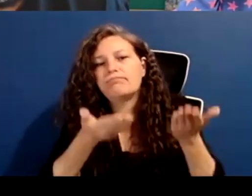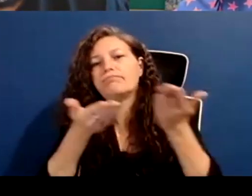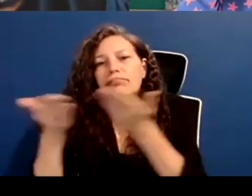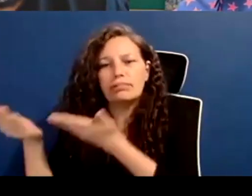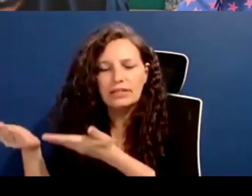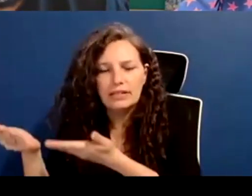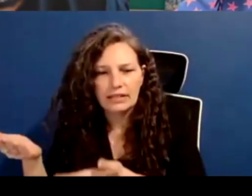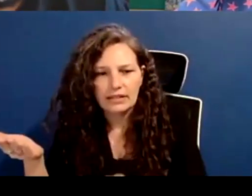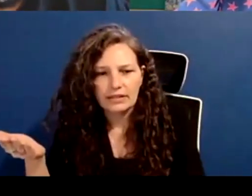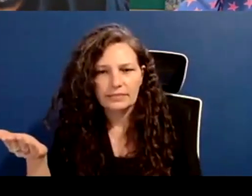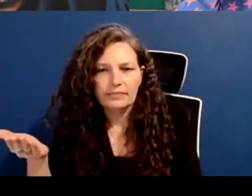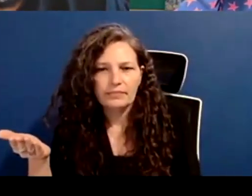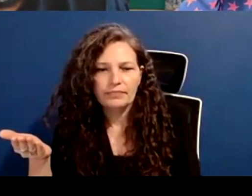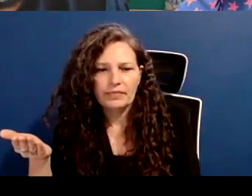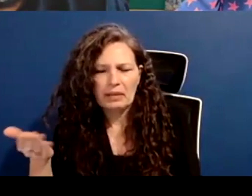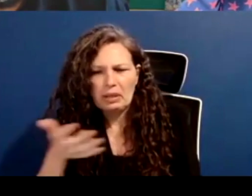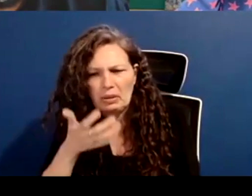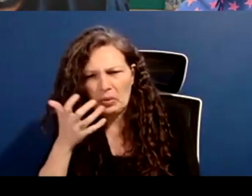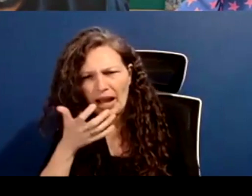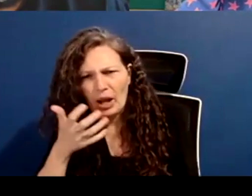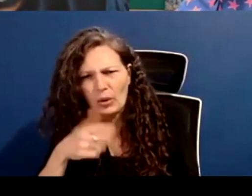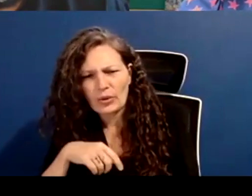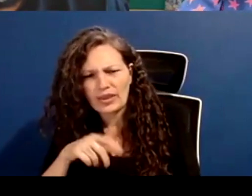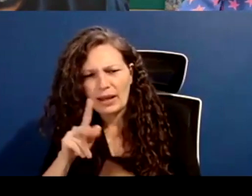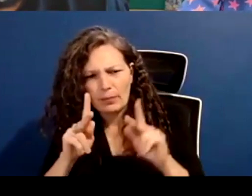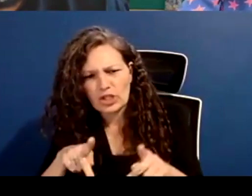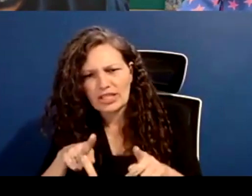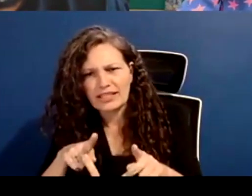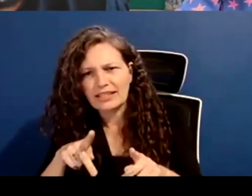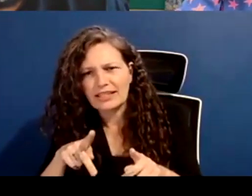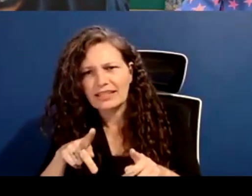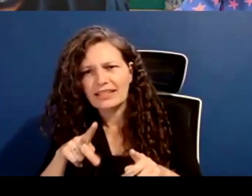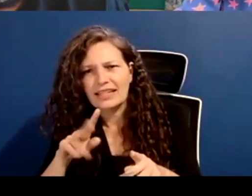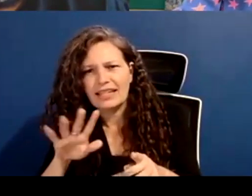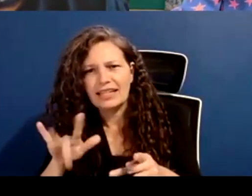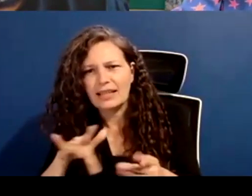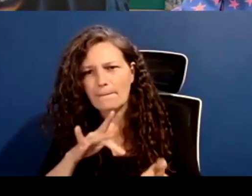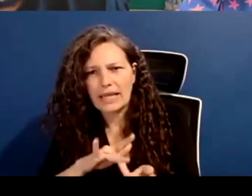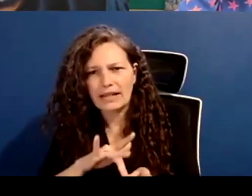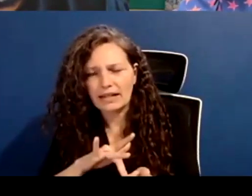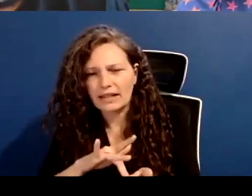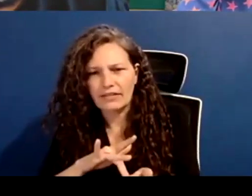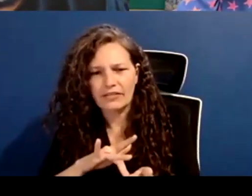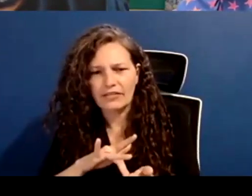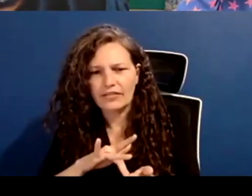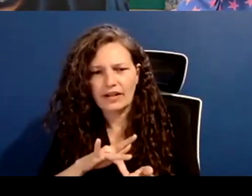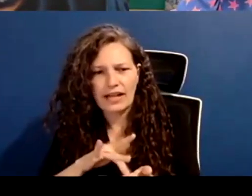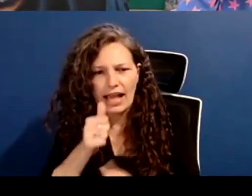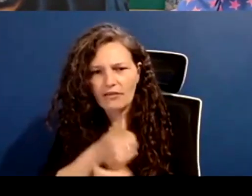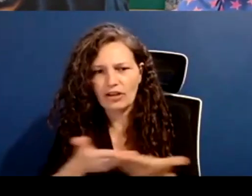has an exceptionally loving community that is surrounding them and willing to